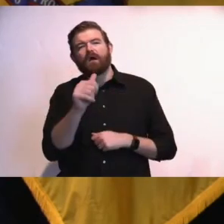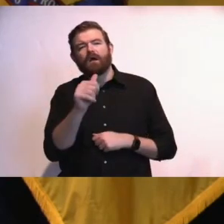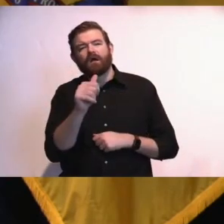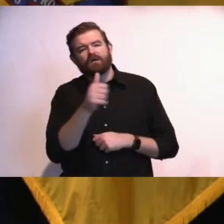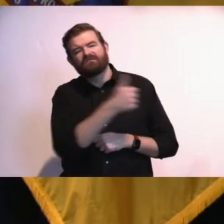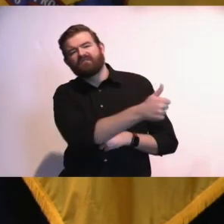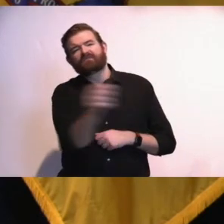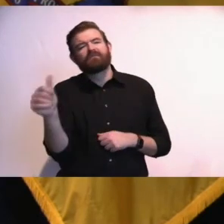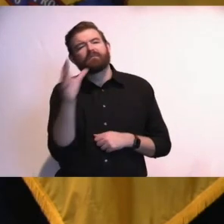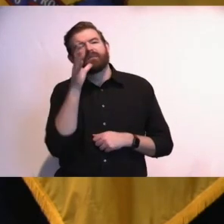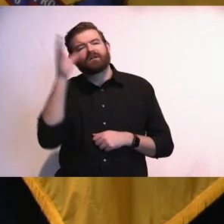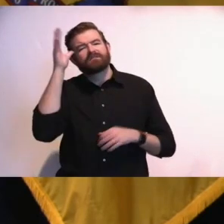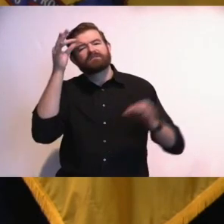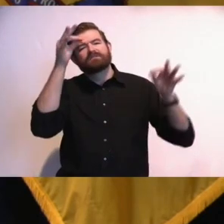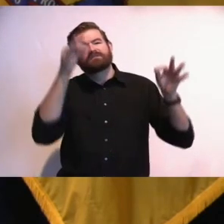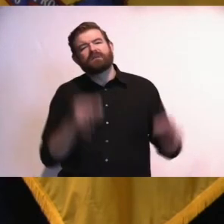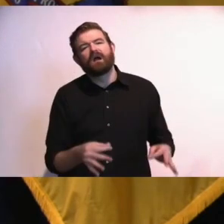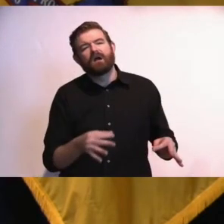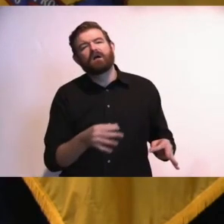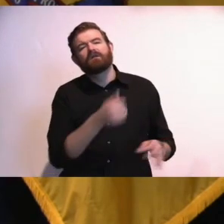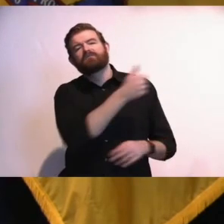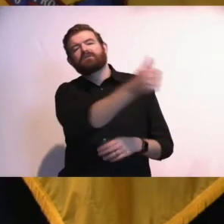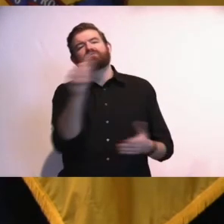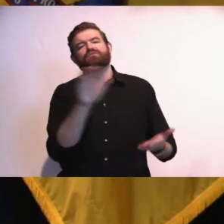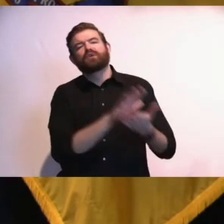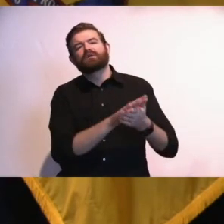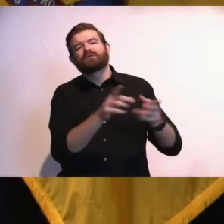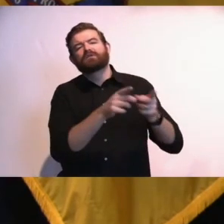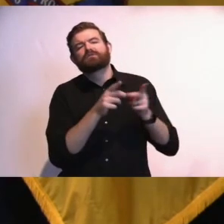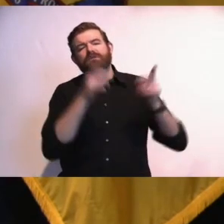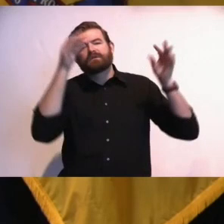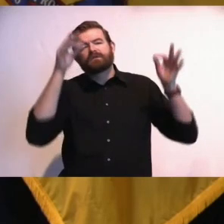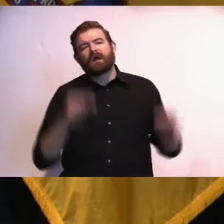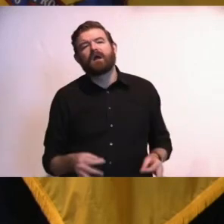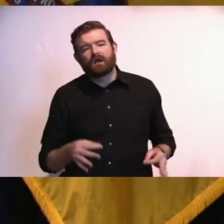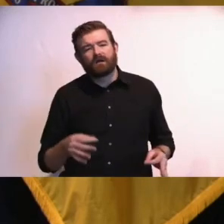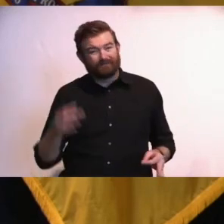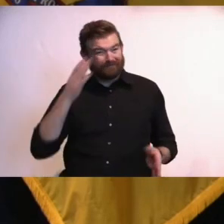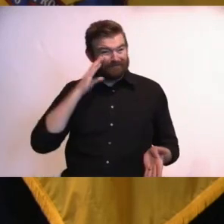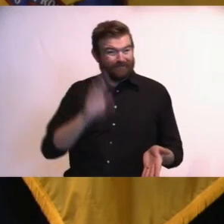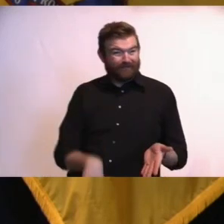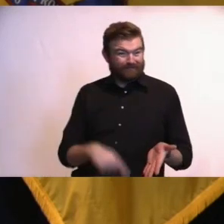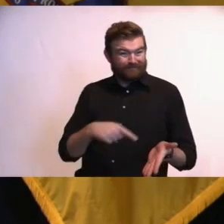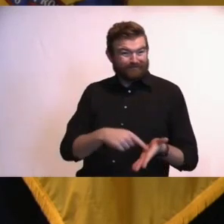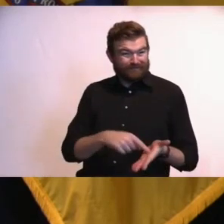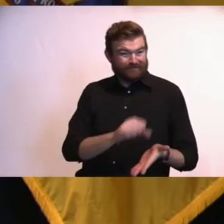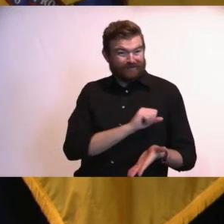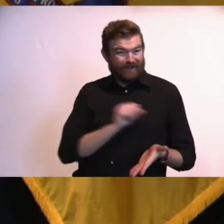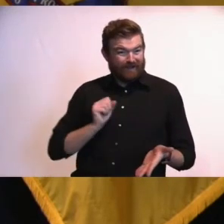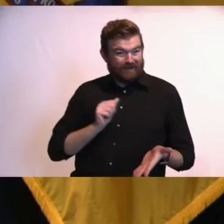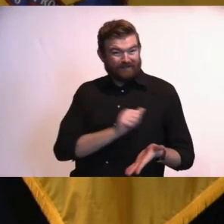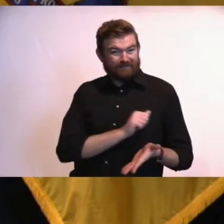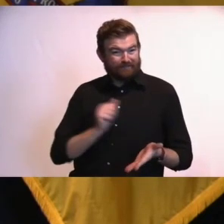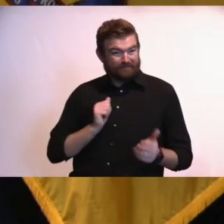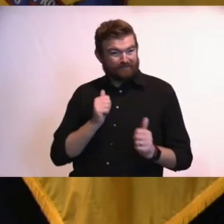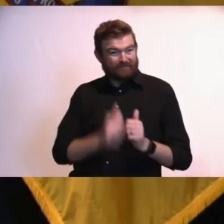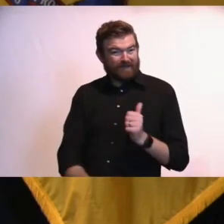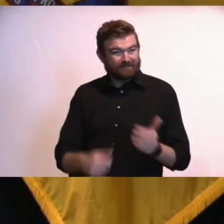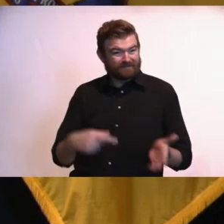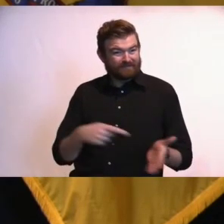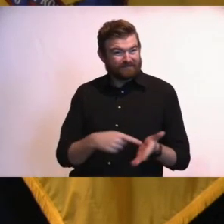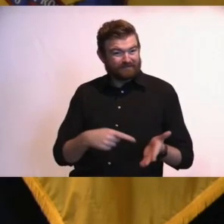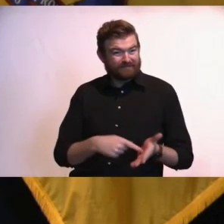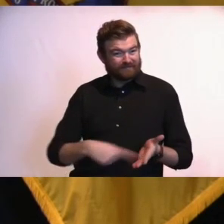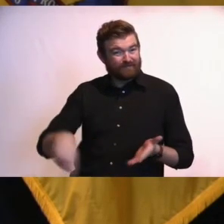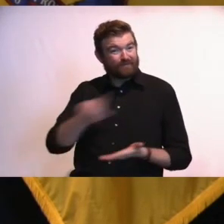districts decide if kids need to be masked? There is nothing in the resolution the Senate and the Assembly could pass today that would prohibit a district